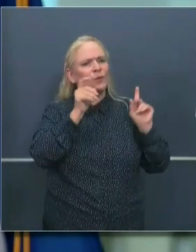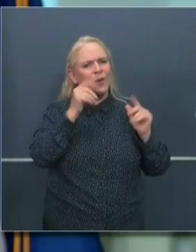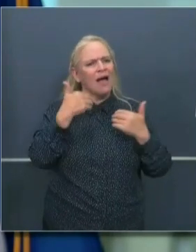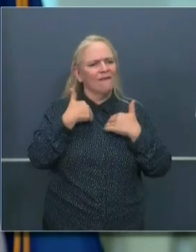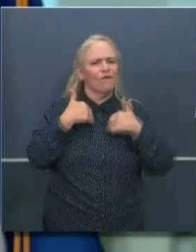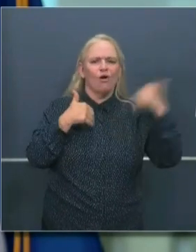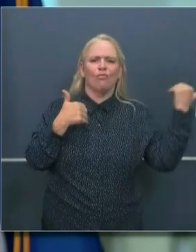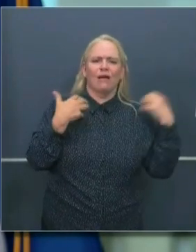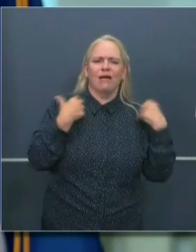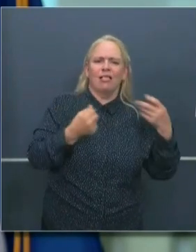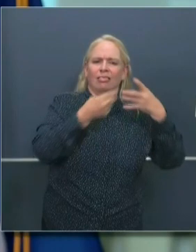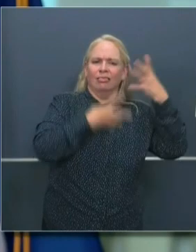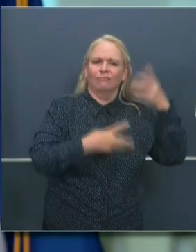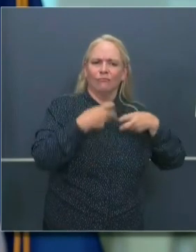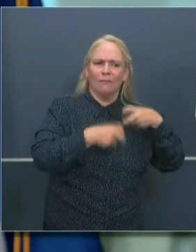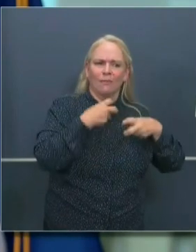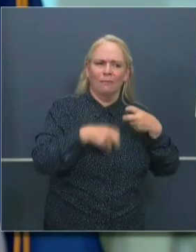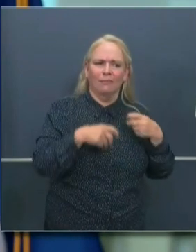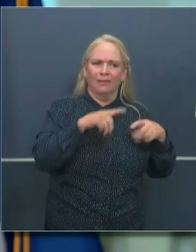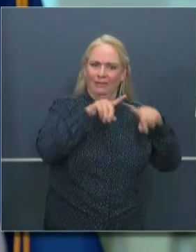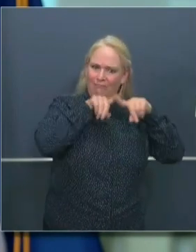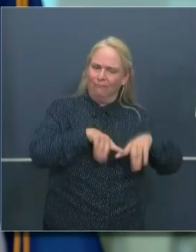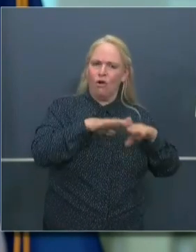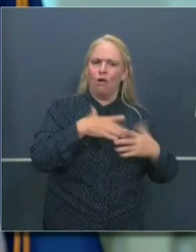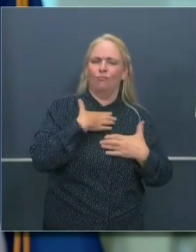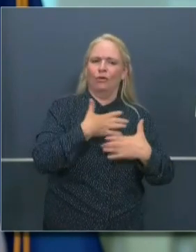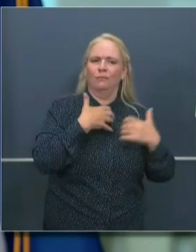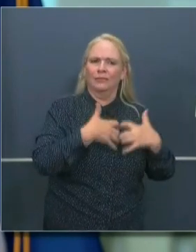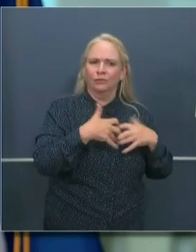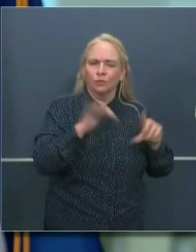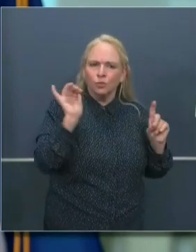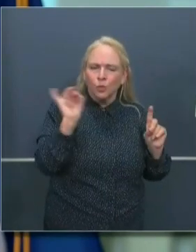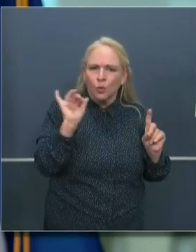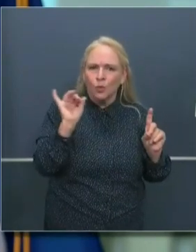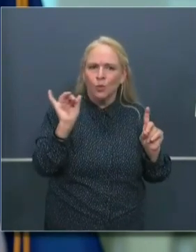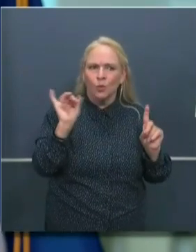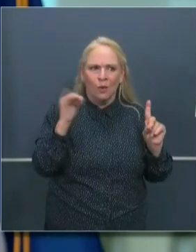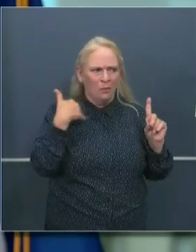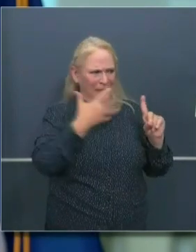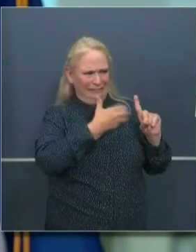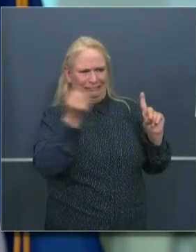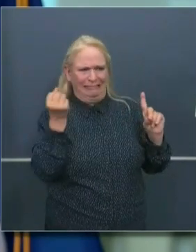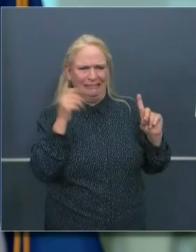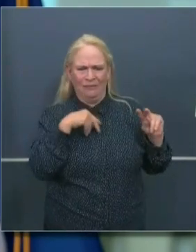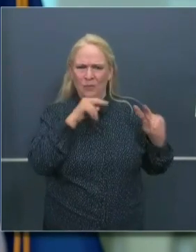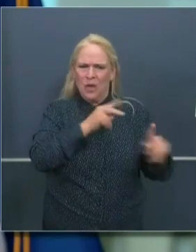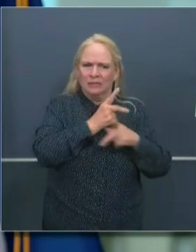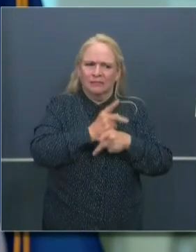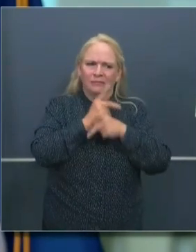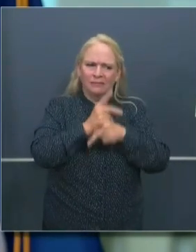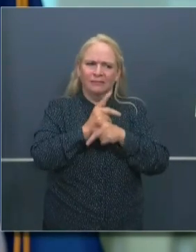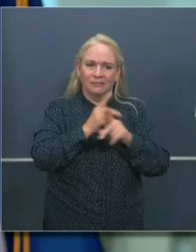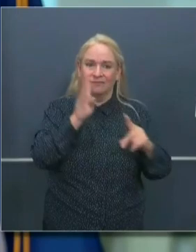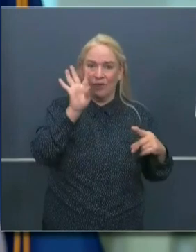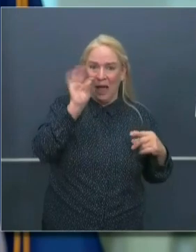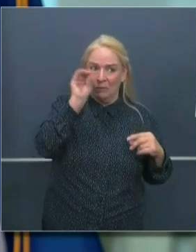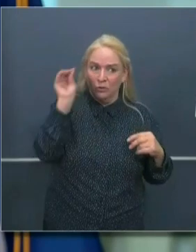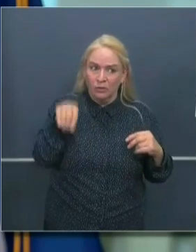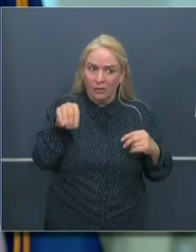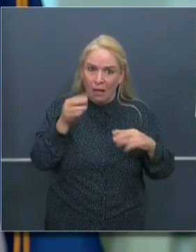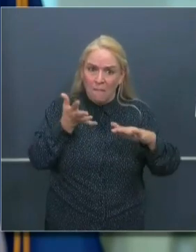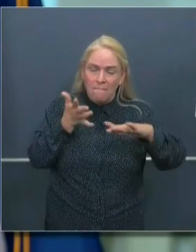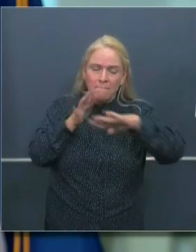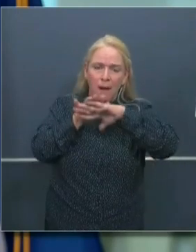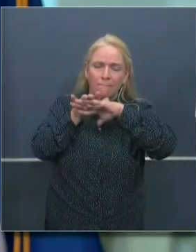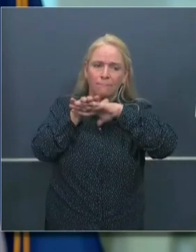medical conditions. And so that's a number we have closely monitored. 49% increase